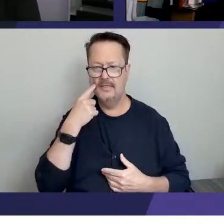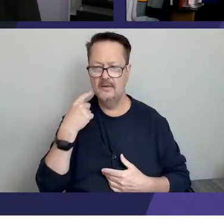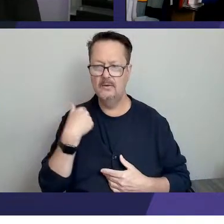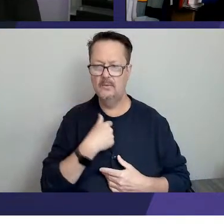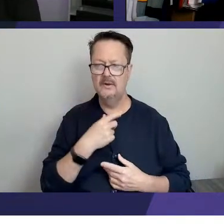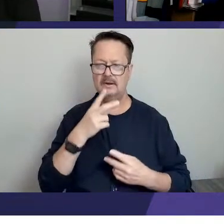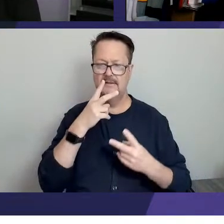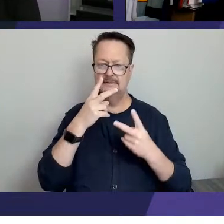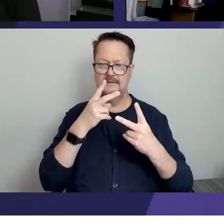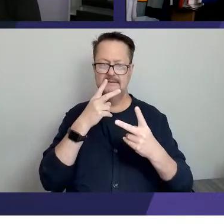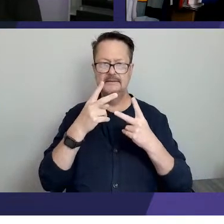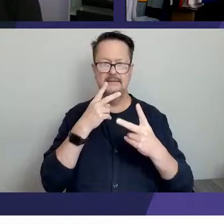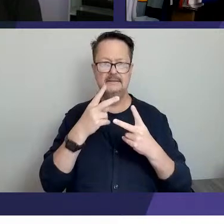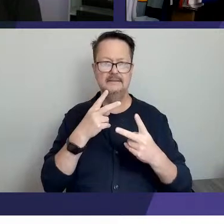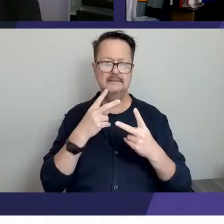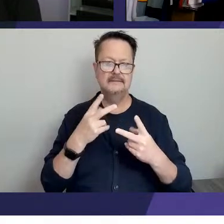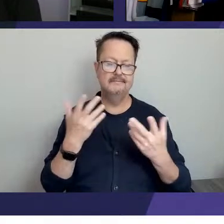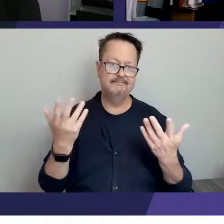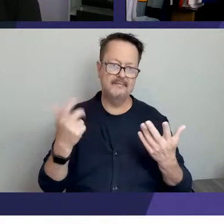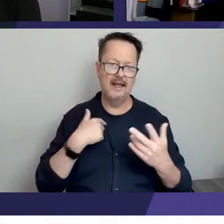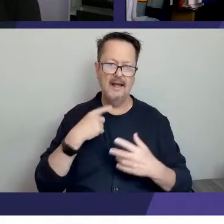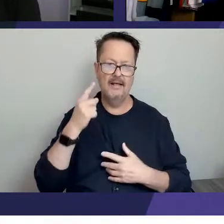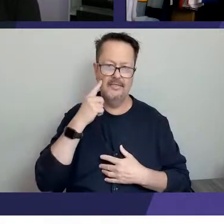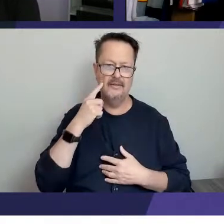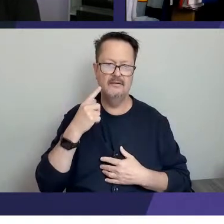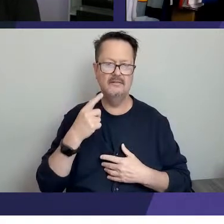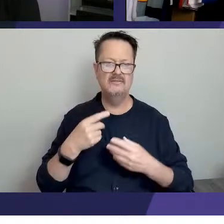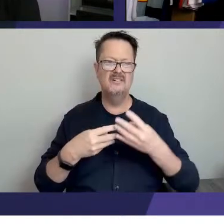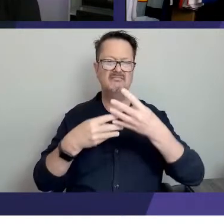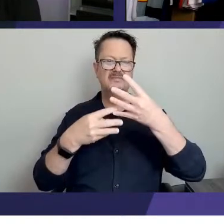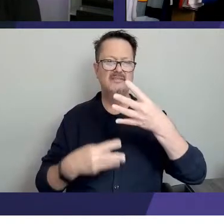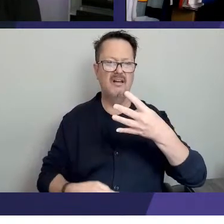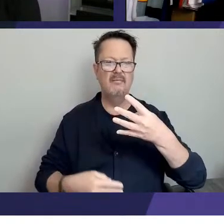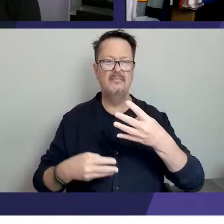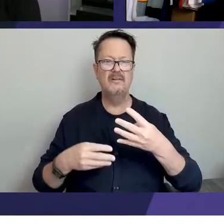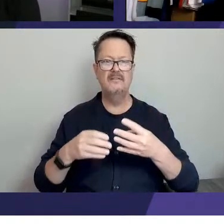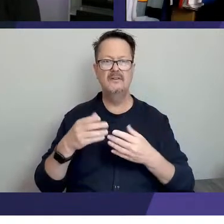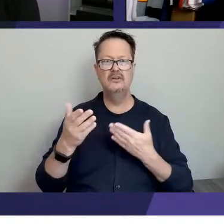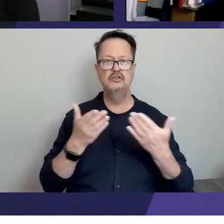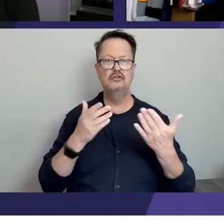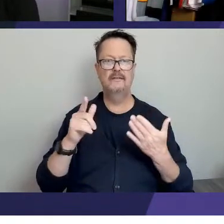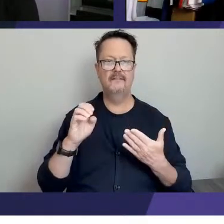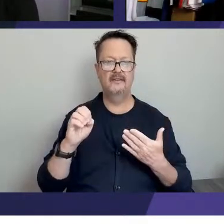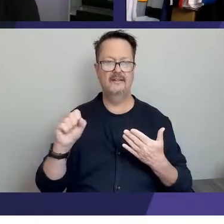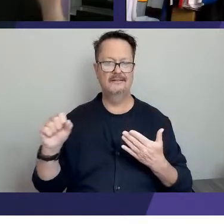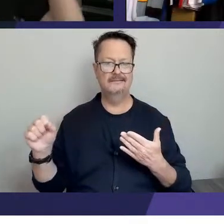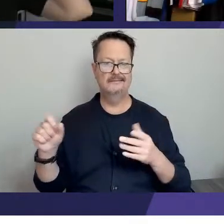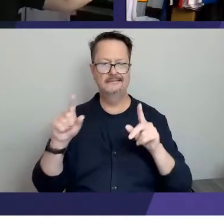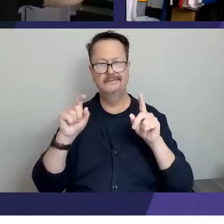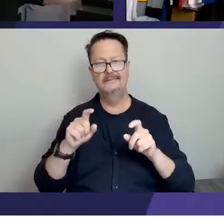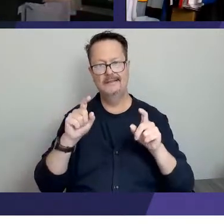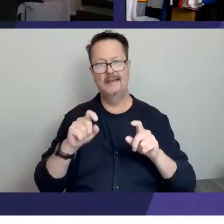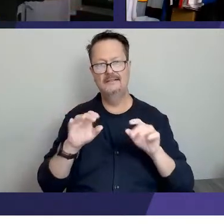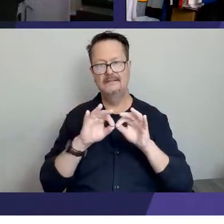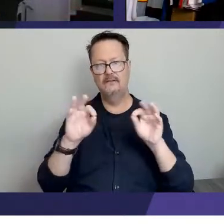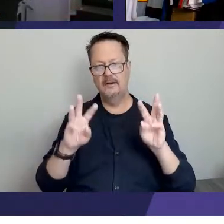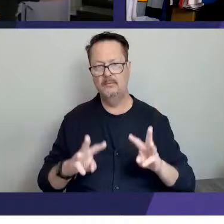seeing. I think there's a number of serverless testing frameworks